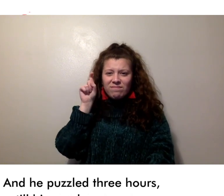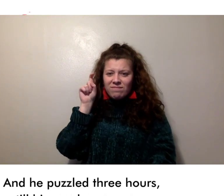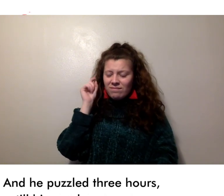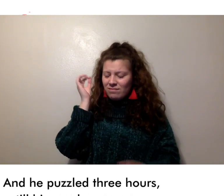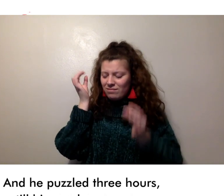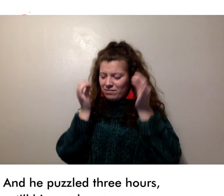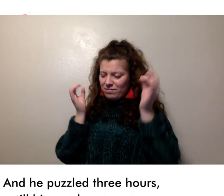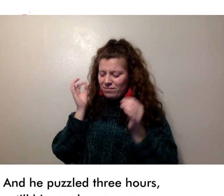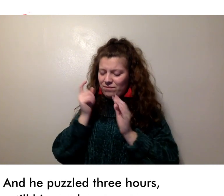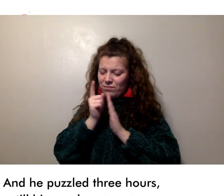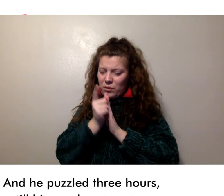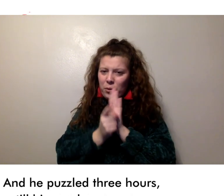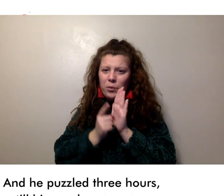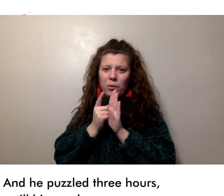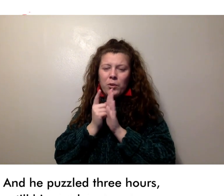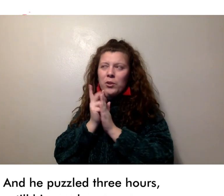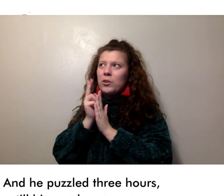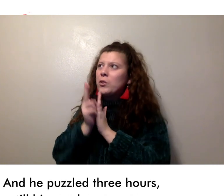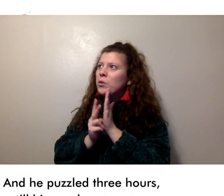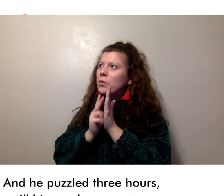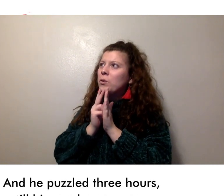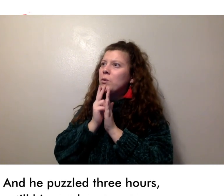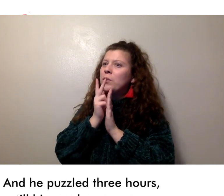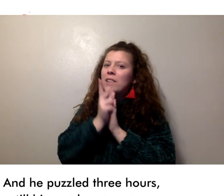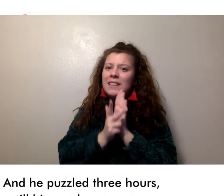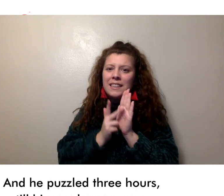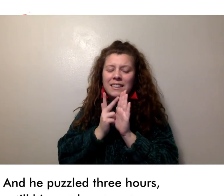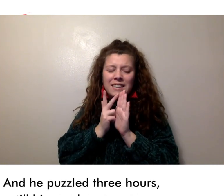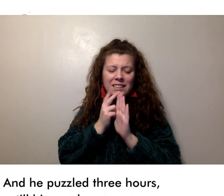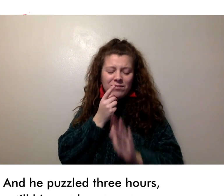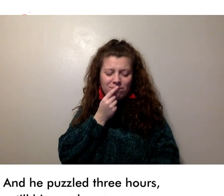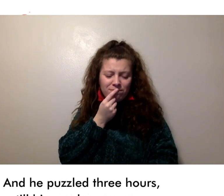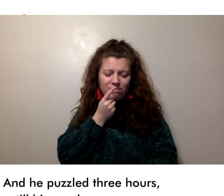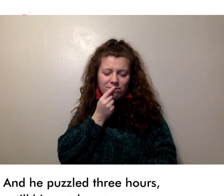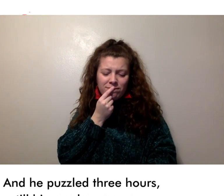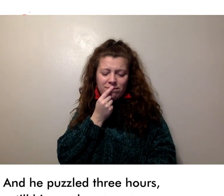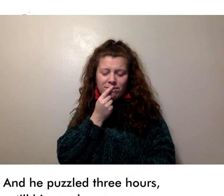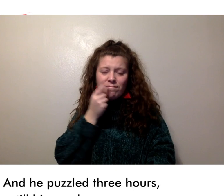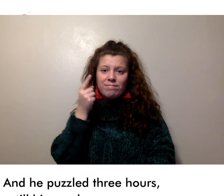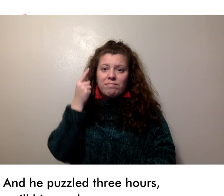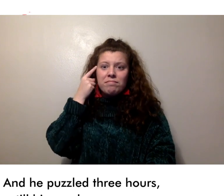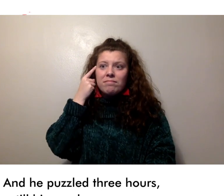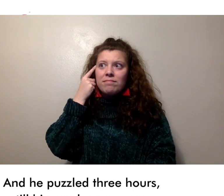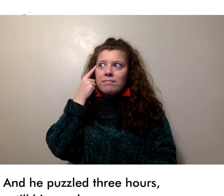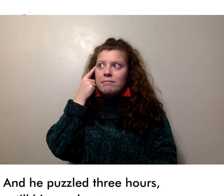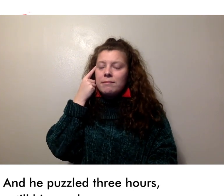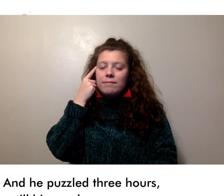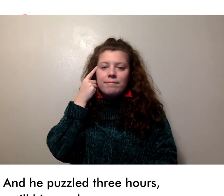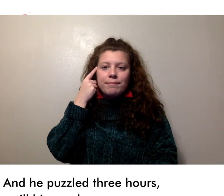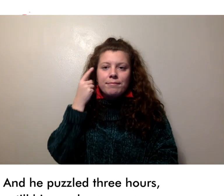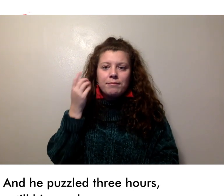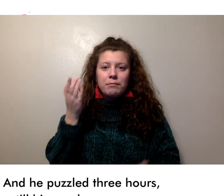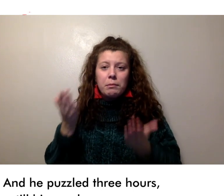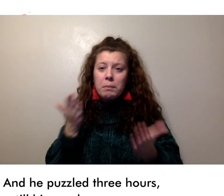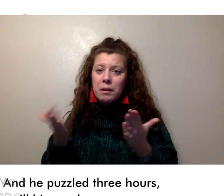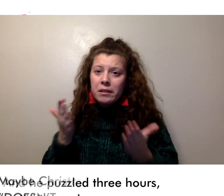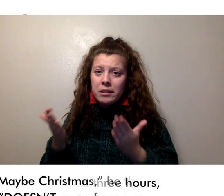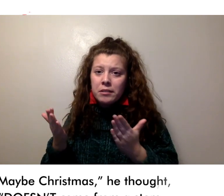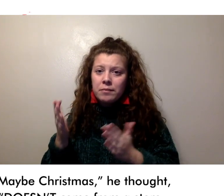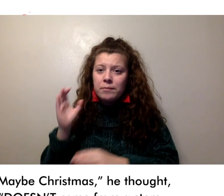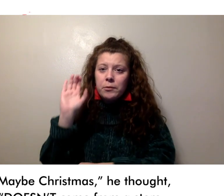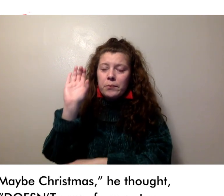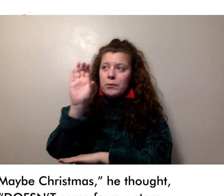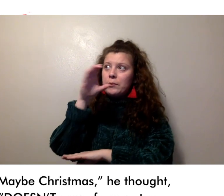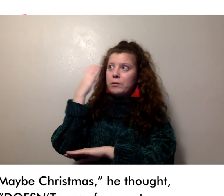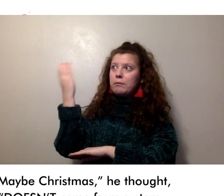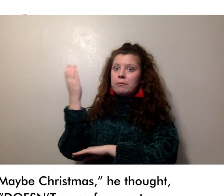And he puzzled 3 hours till his puzzler was sore. Then the Grinch thought of something he hadn't before. Maybe Christmas,